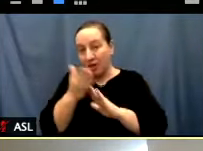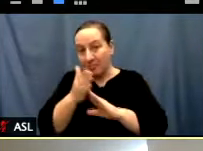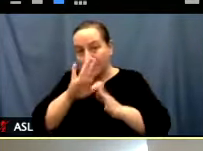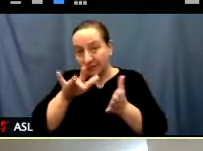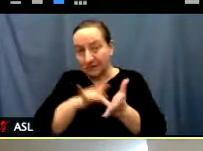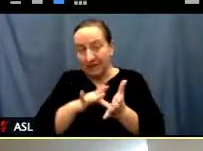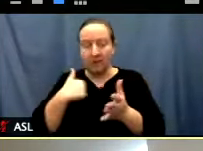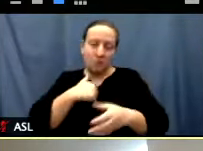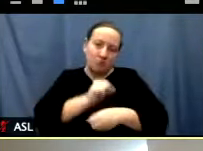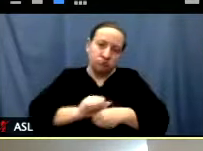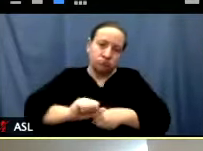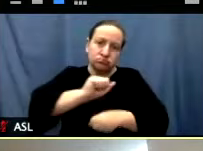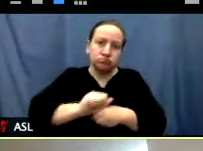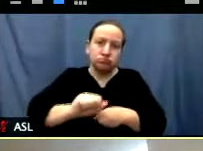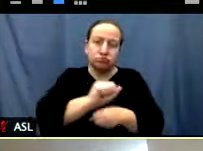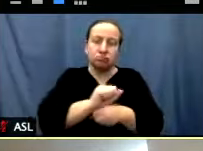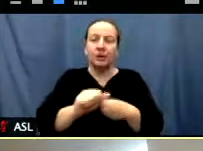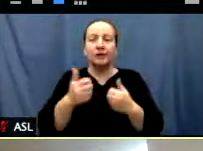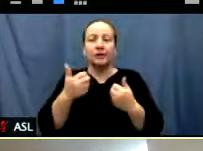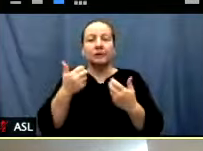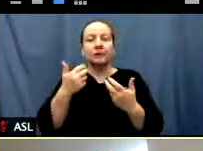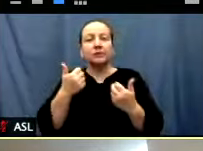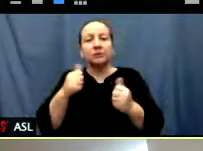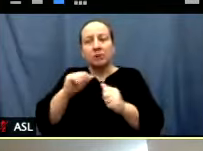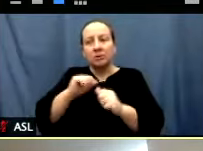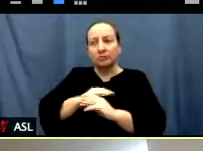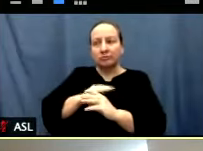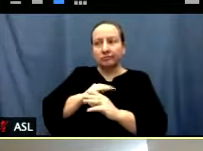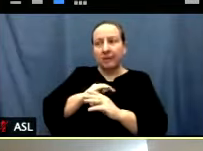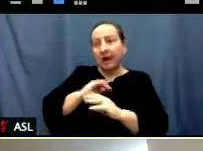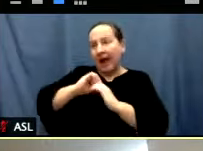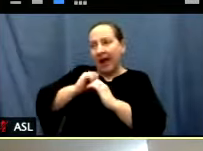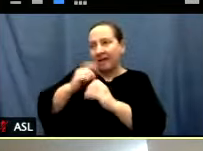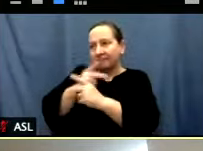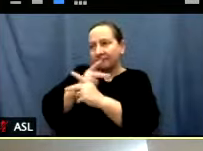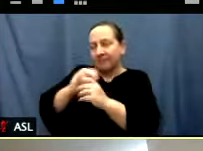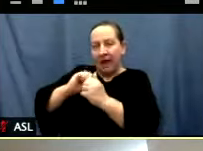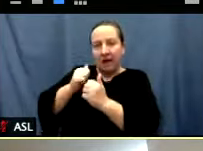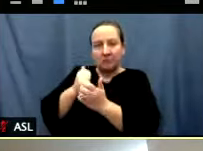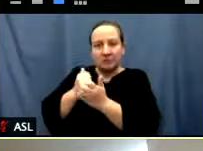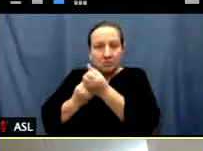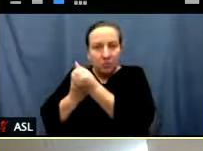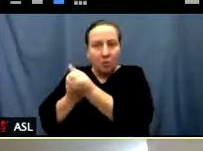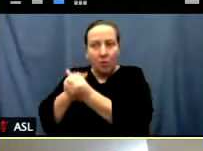working hard to prepare to support our healthcare facilities as this surge